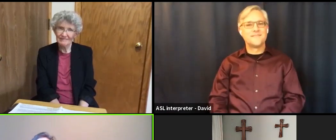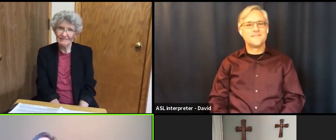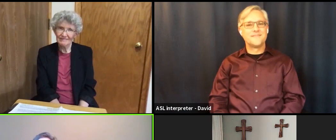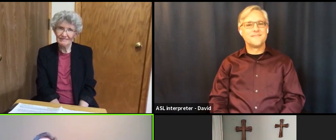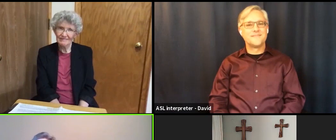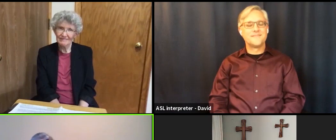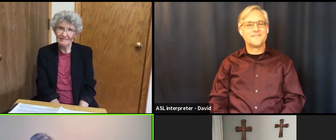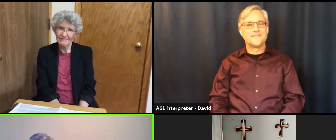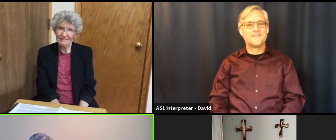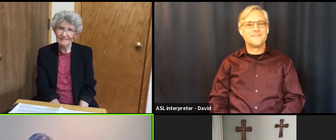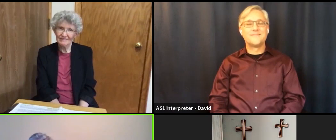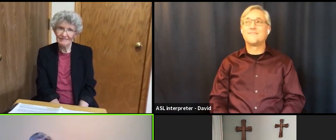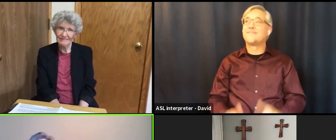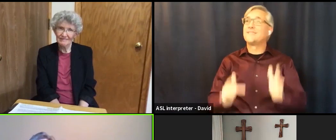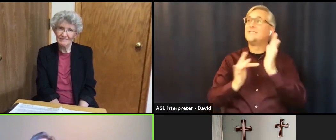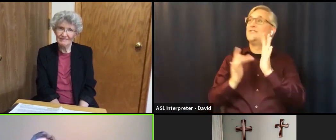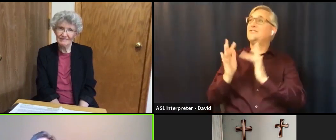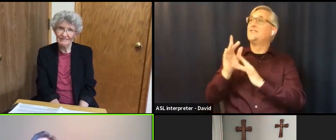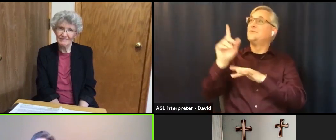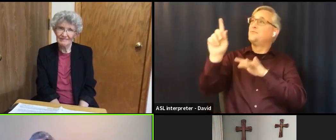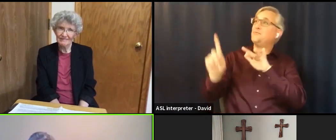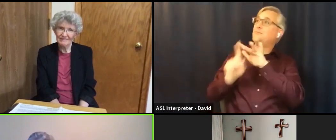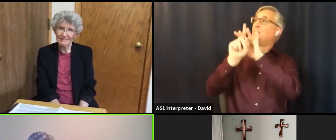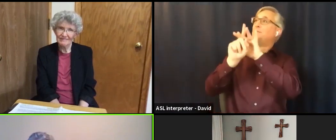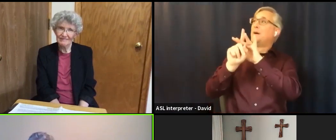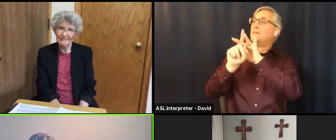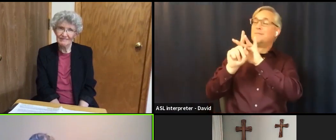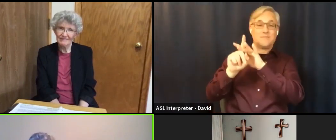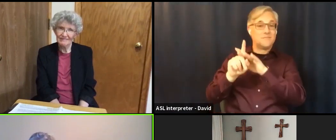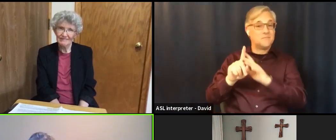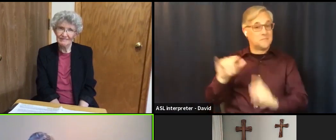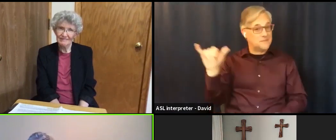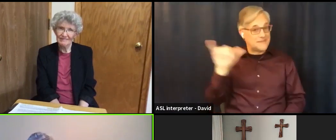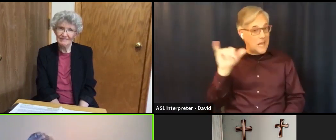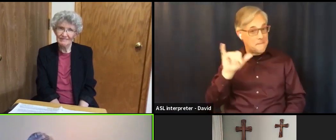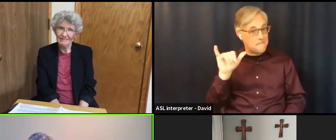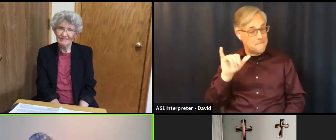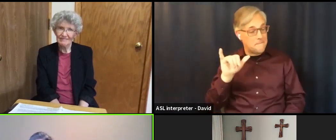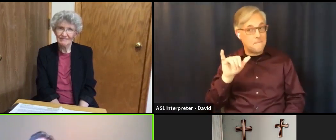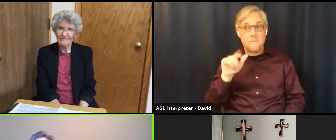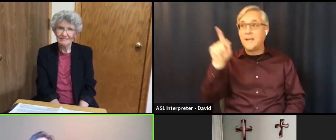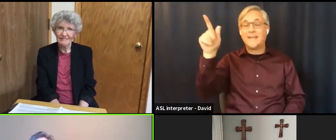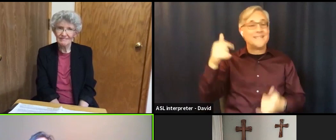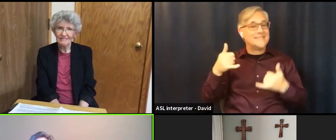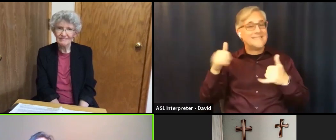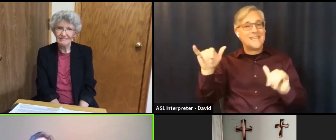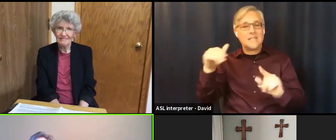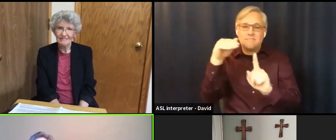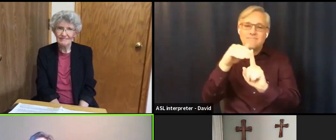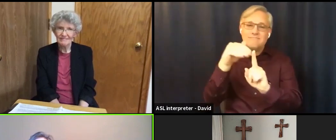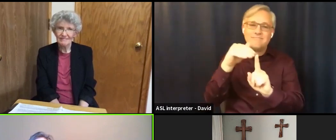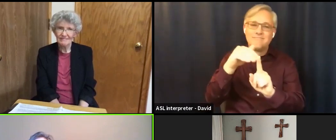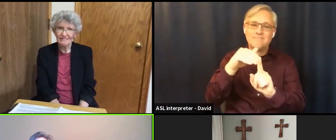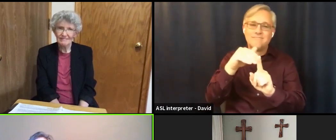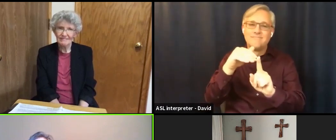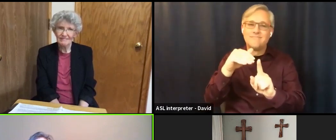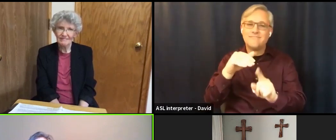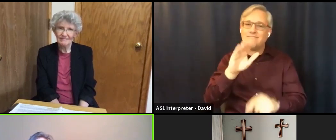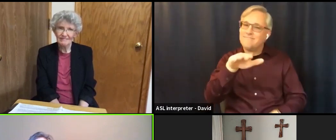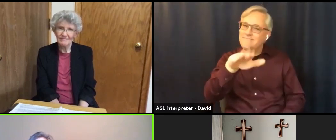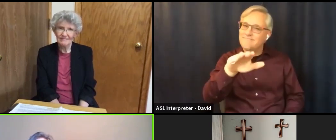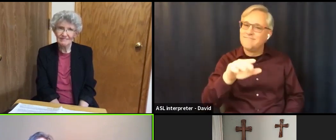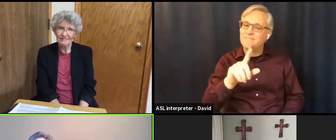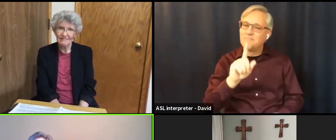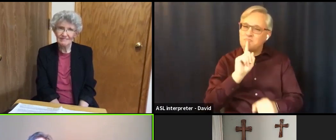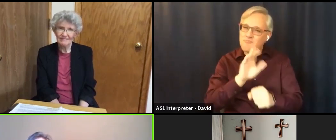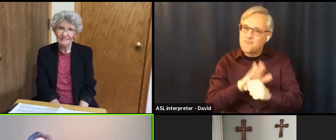Jesus shows up for us in the same way by persistently promising to us that we